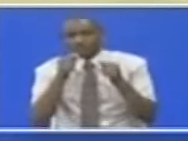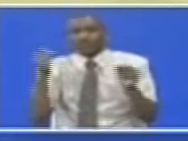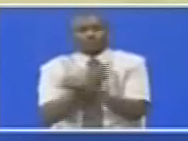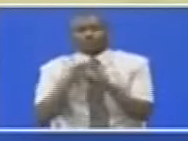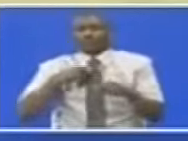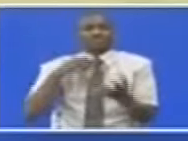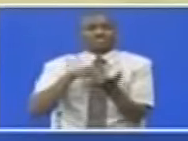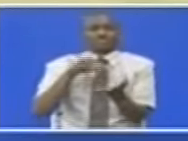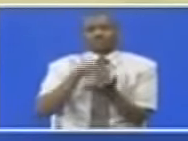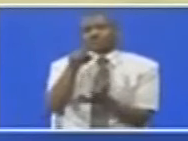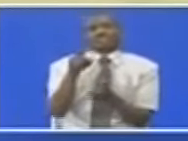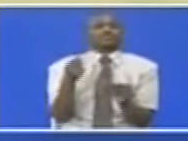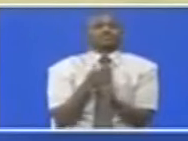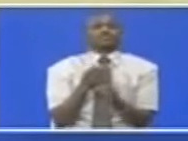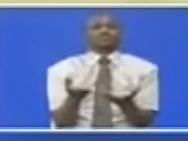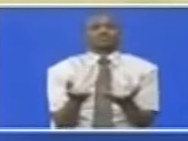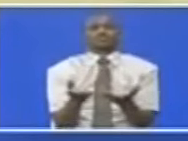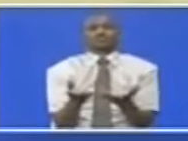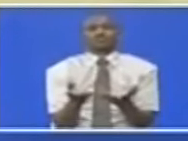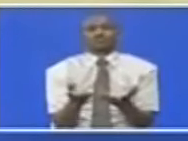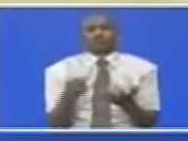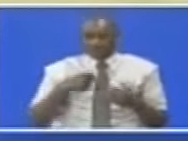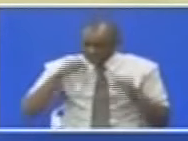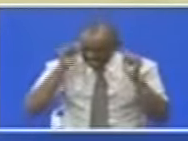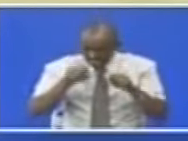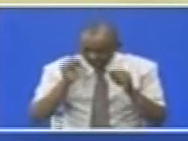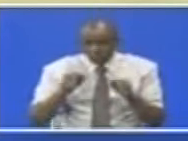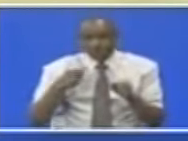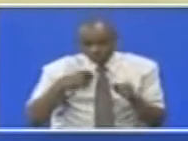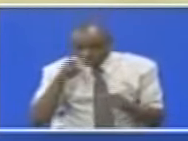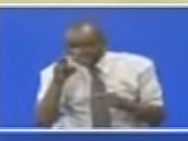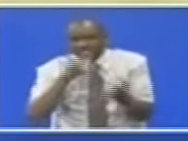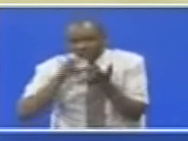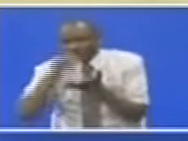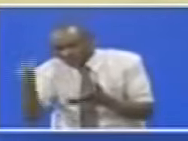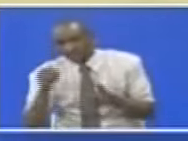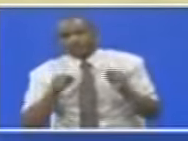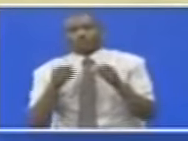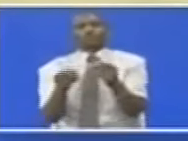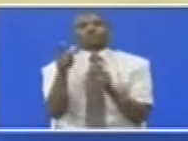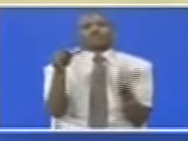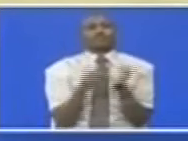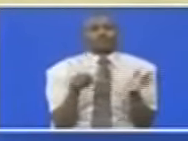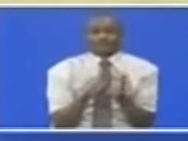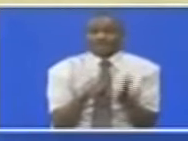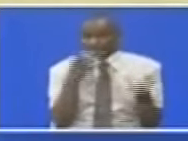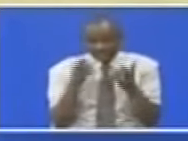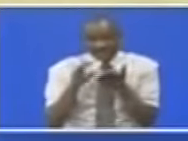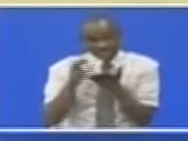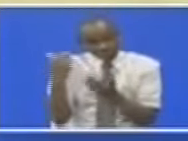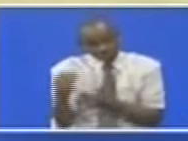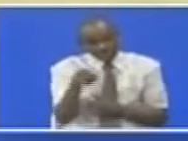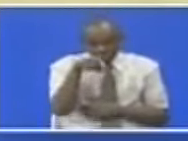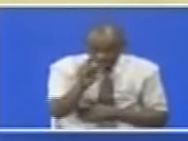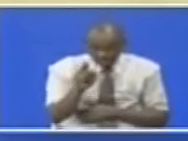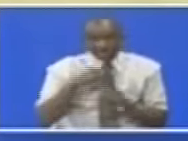where things are going wrong. No, we won't be able to arrest a situation also where we are being told that there are children who won't